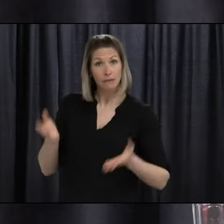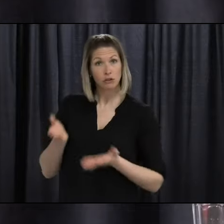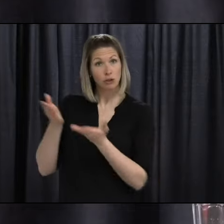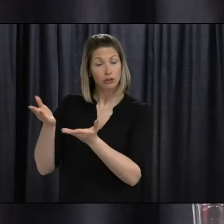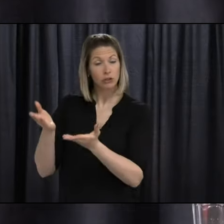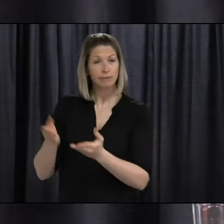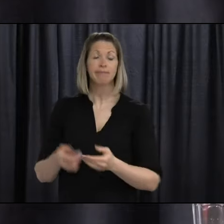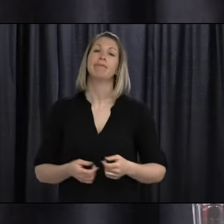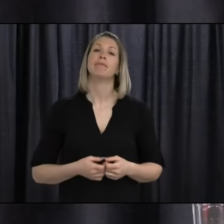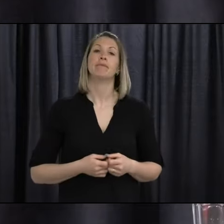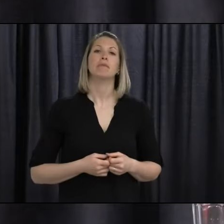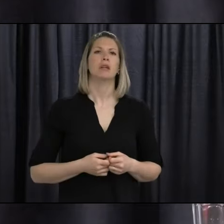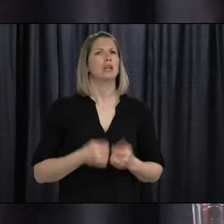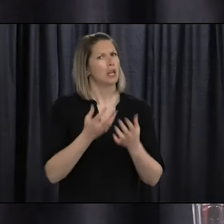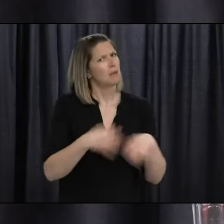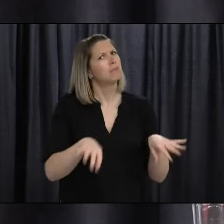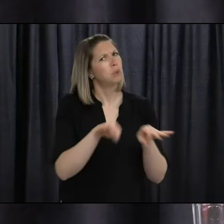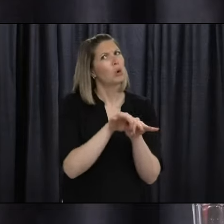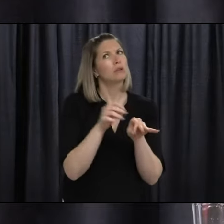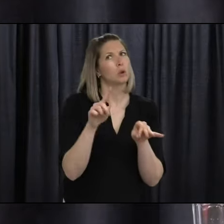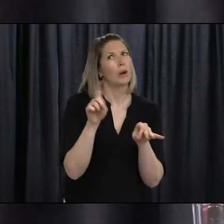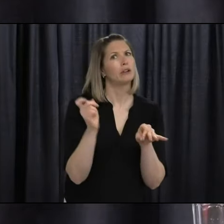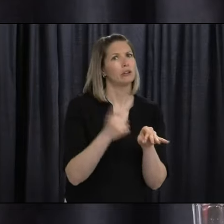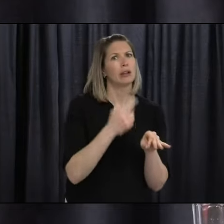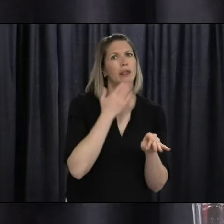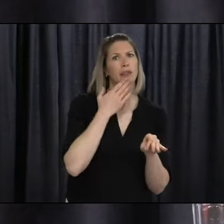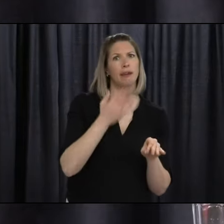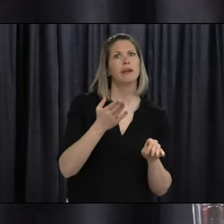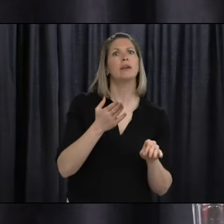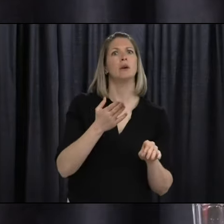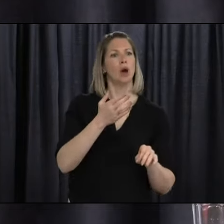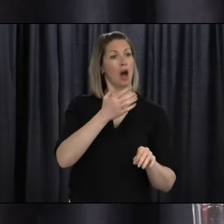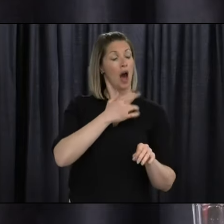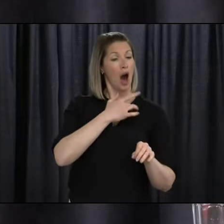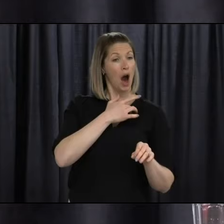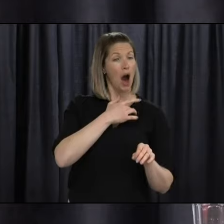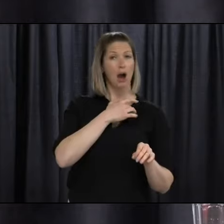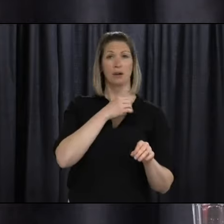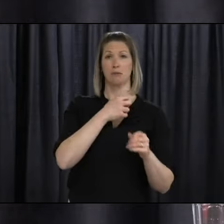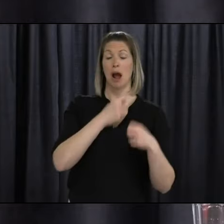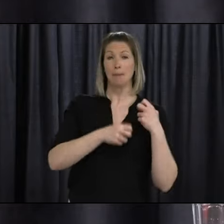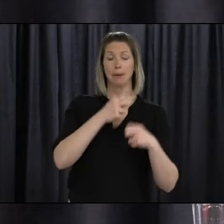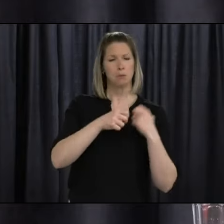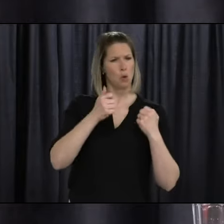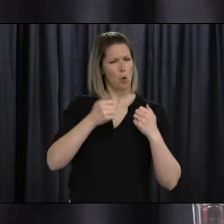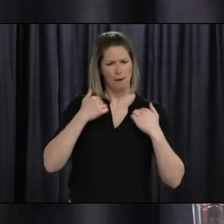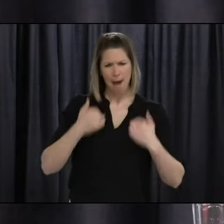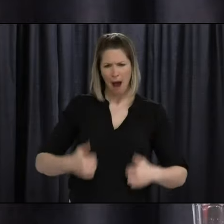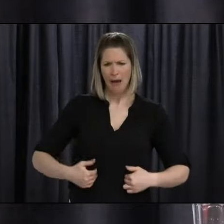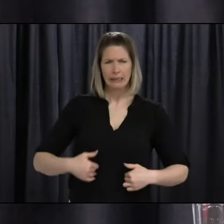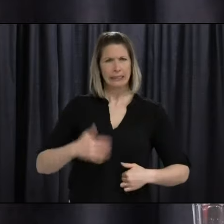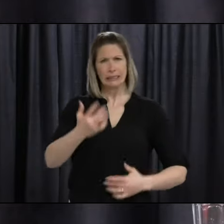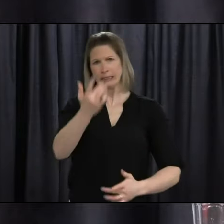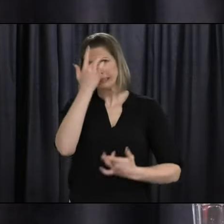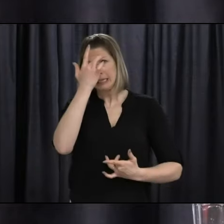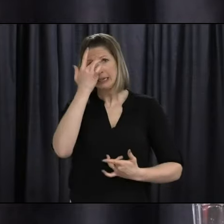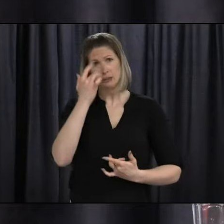think that's a very important message to get out there. We have, through the RHAs, made